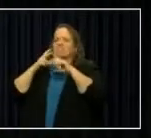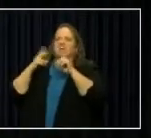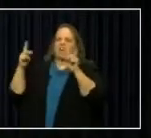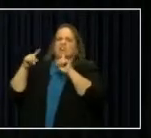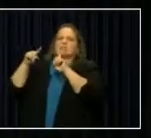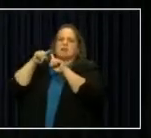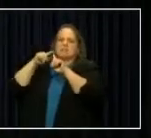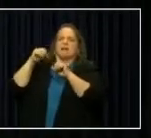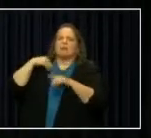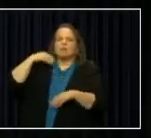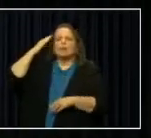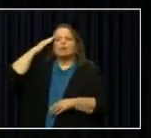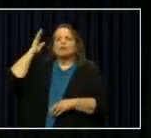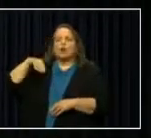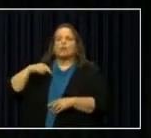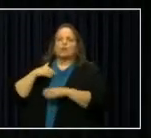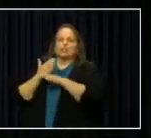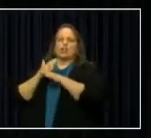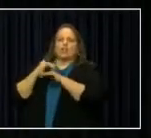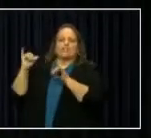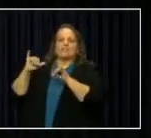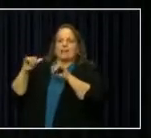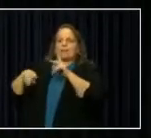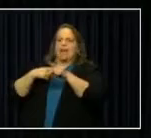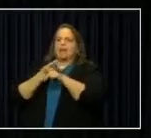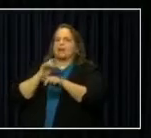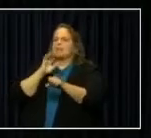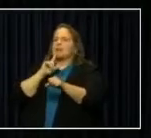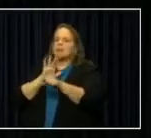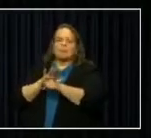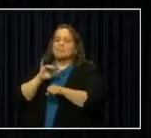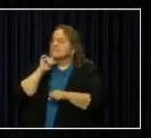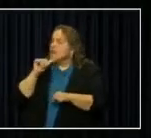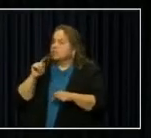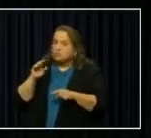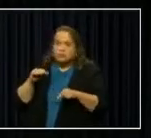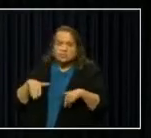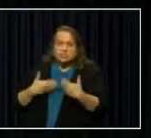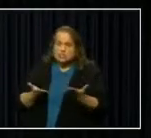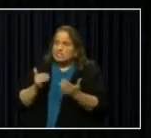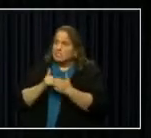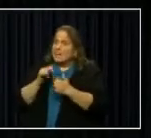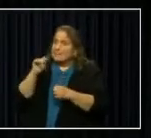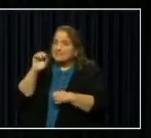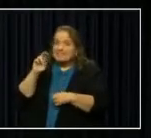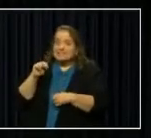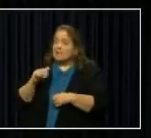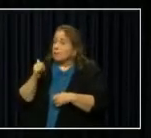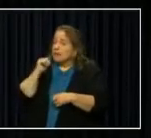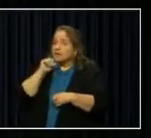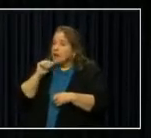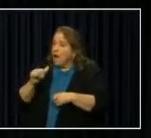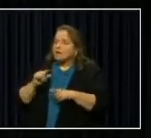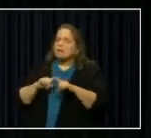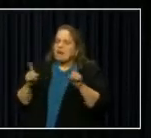And we all know we share the same commitment. That's not to suggest that Tennessee might not,